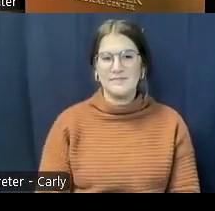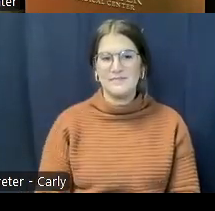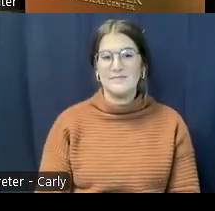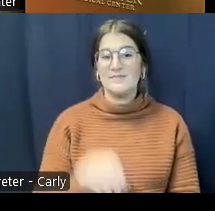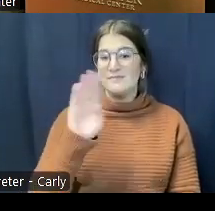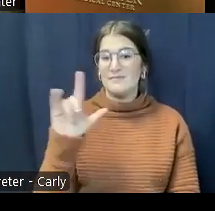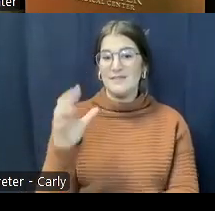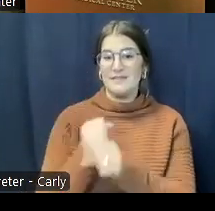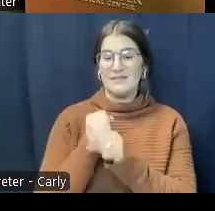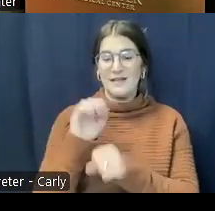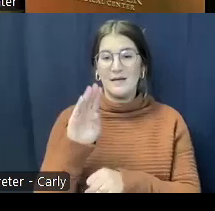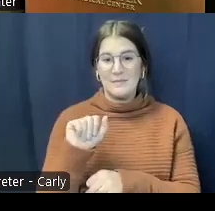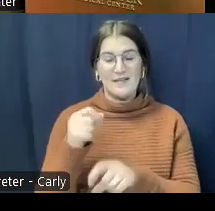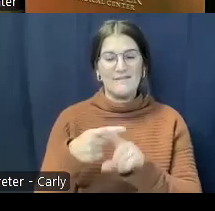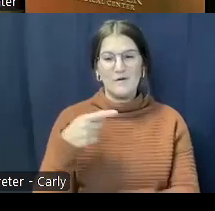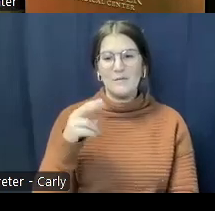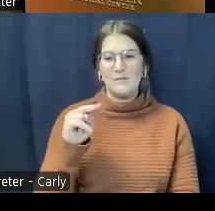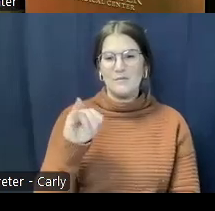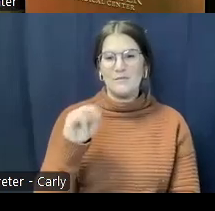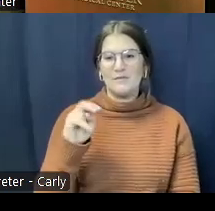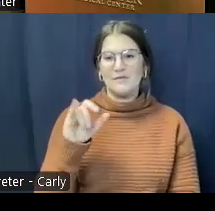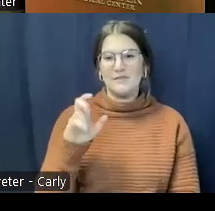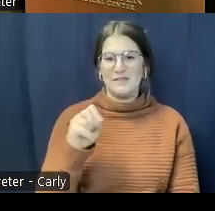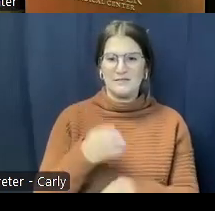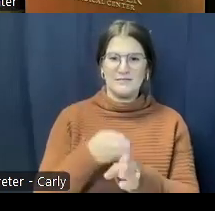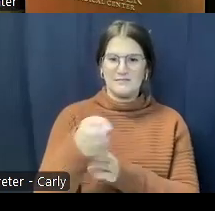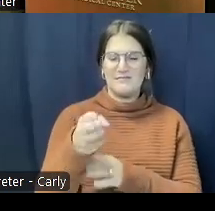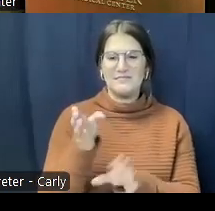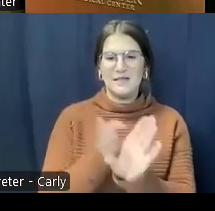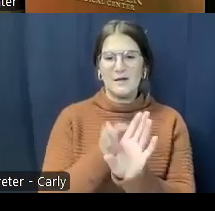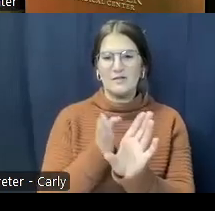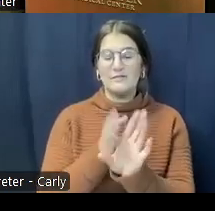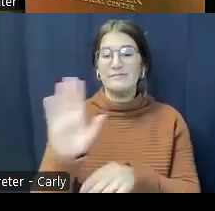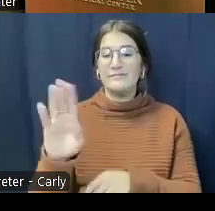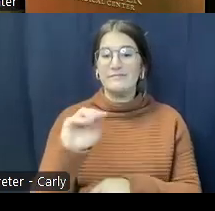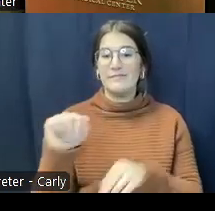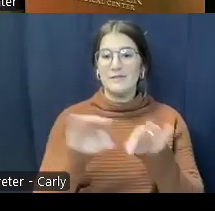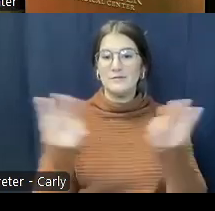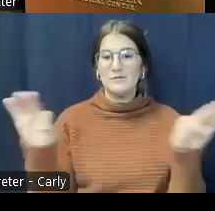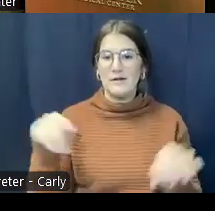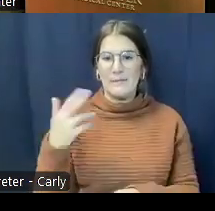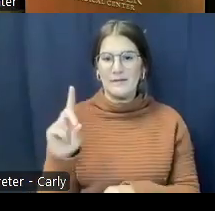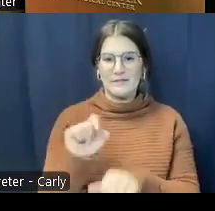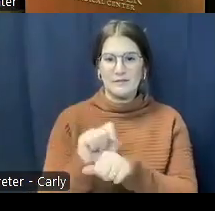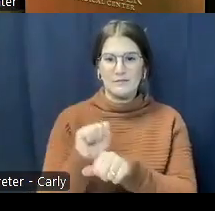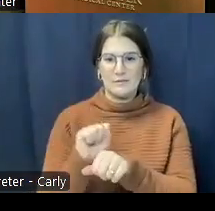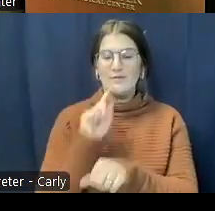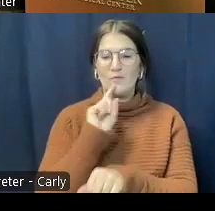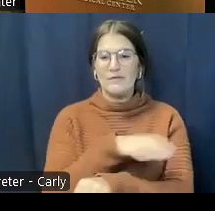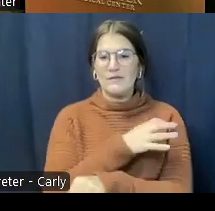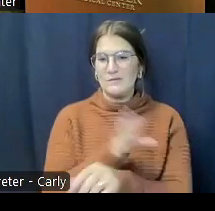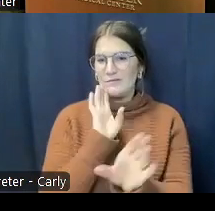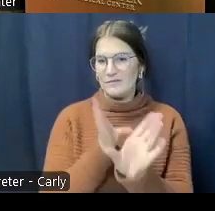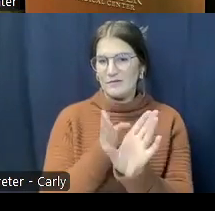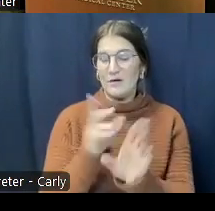in psychology at Princeton in 1975, and he completed his master's and PhD work in clinical psychology